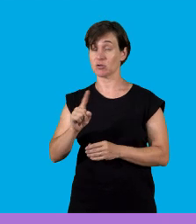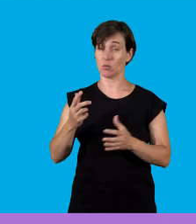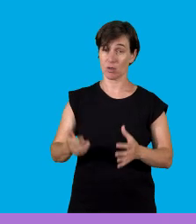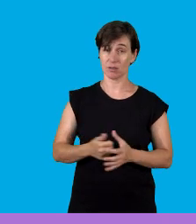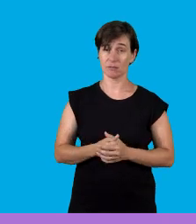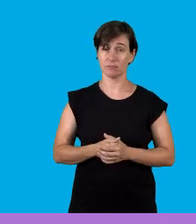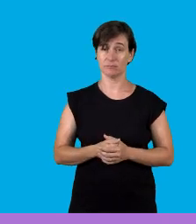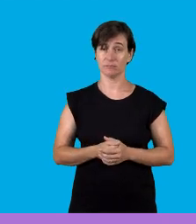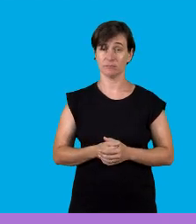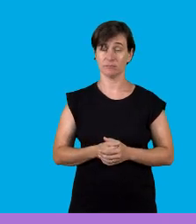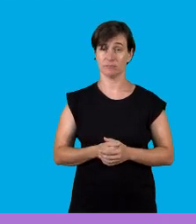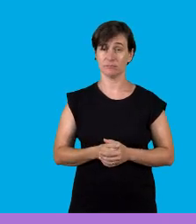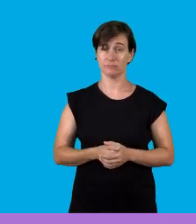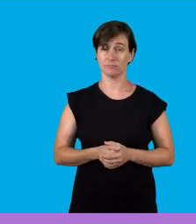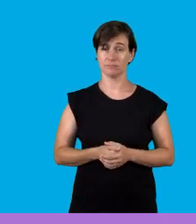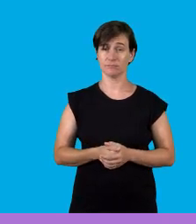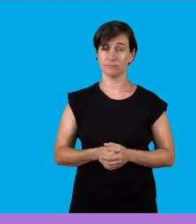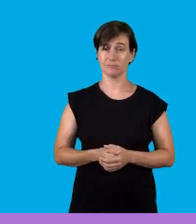will give me an answer of